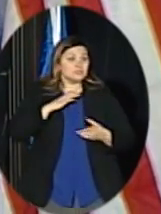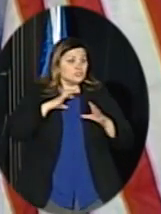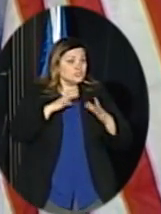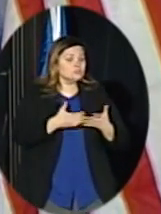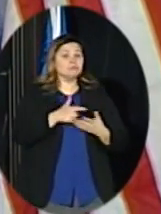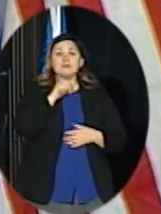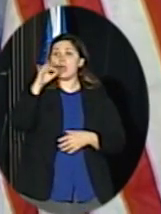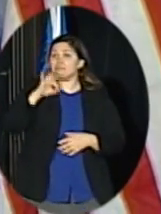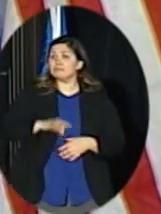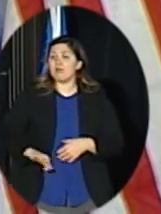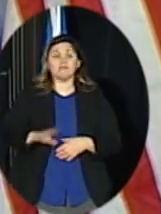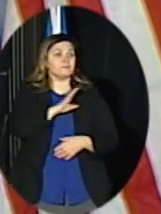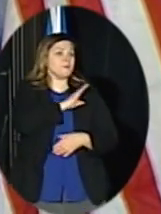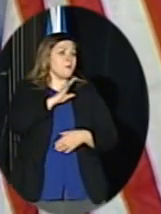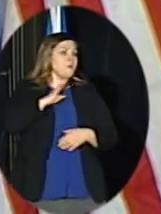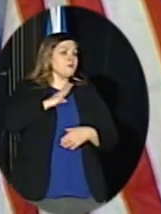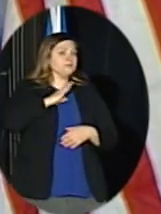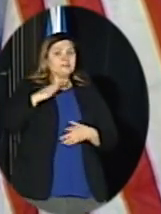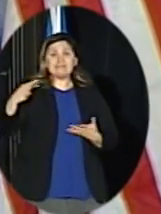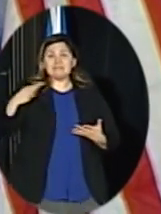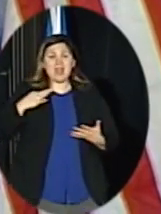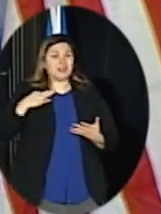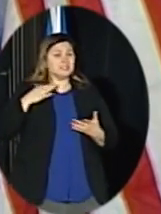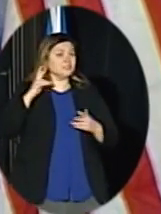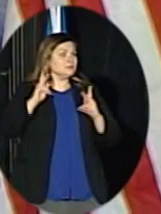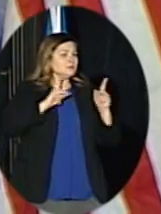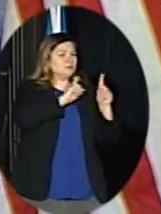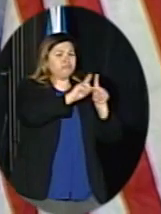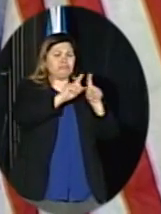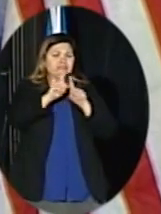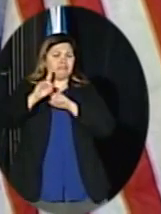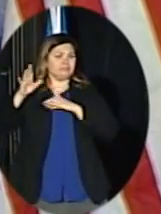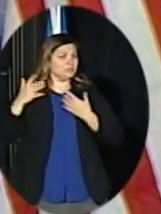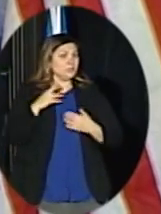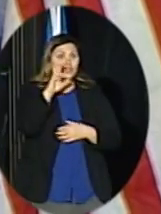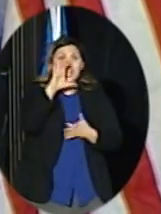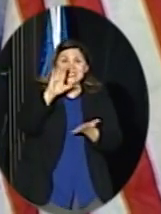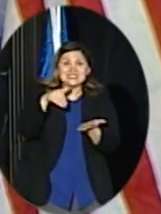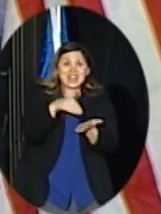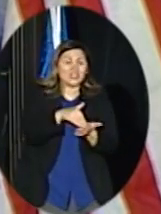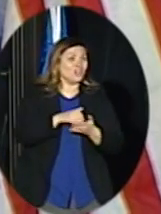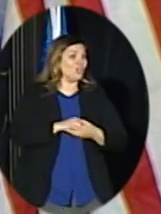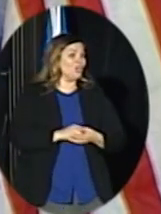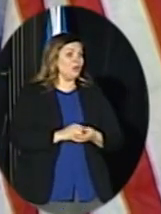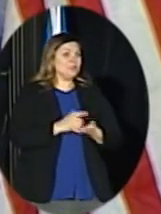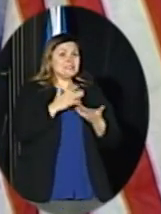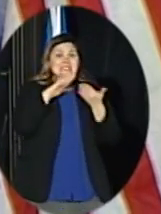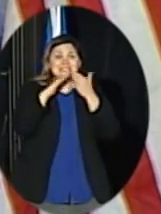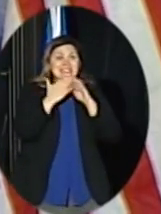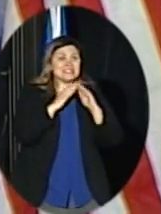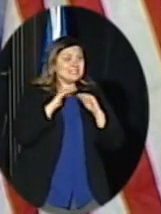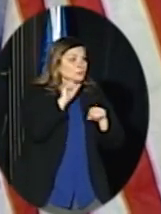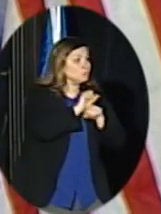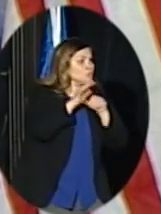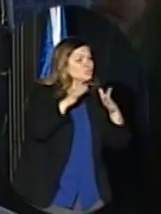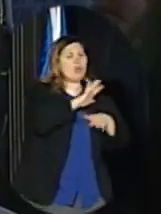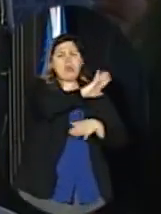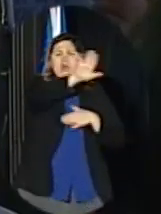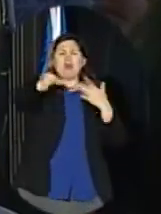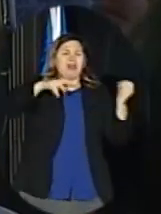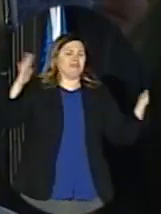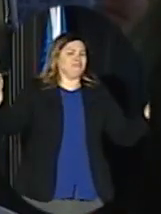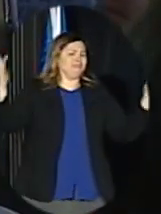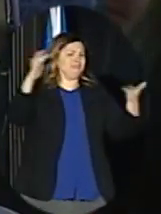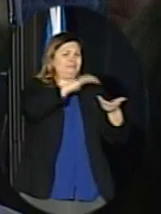volunteers in our libraries, schools, and recreation centers. Building a city that works for all of us will require all of us to do the